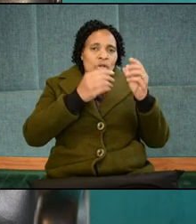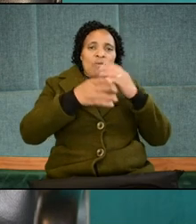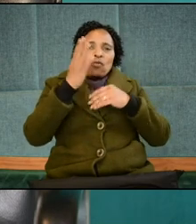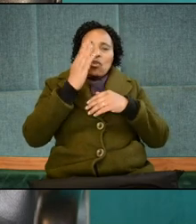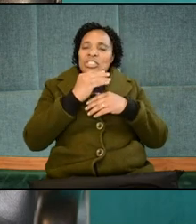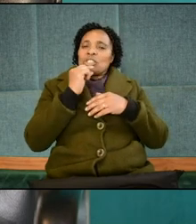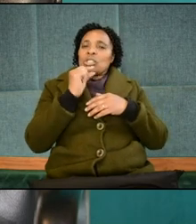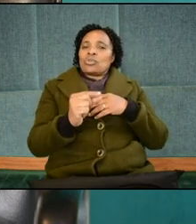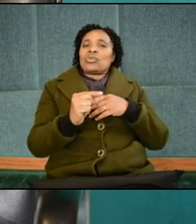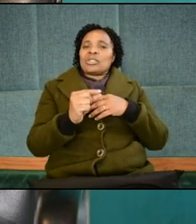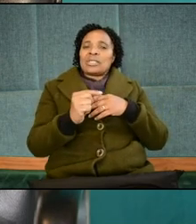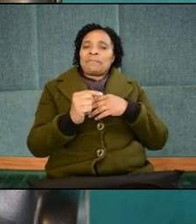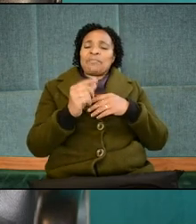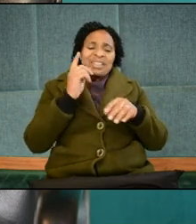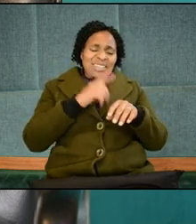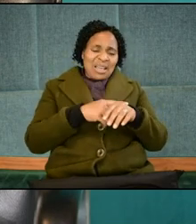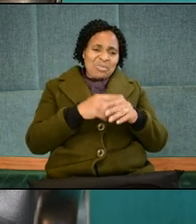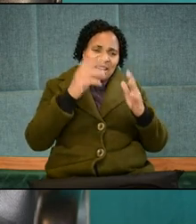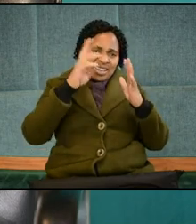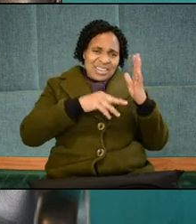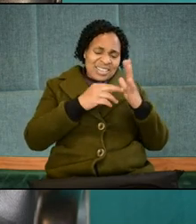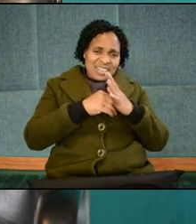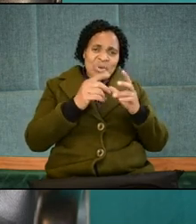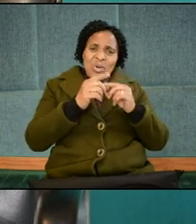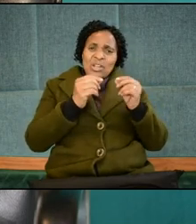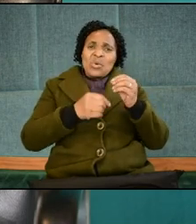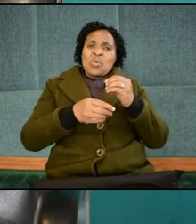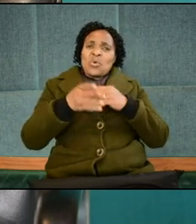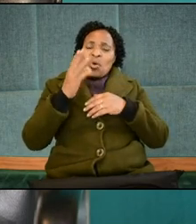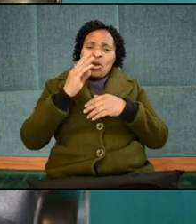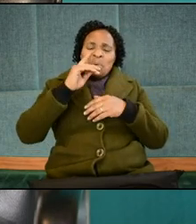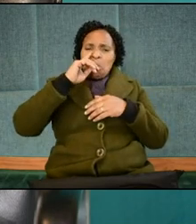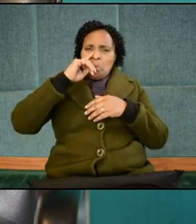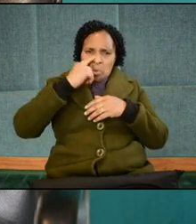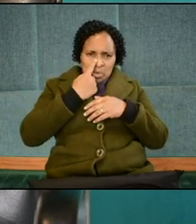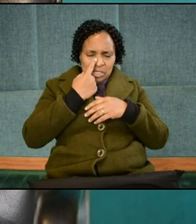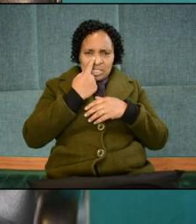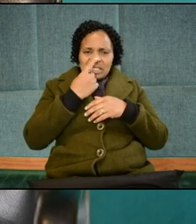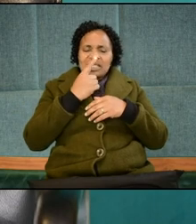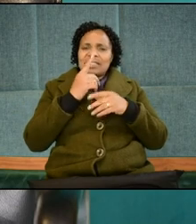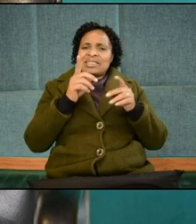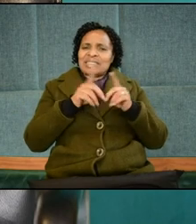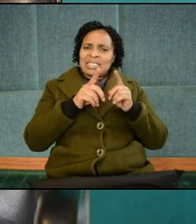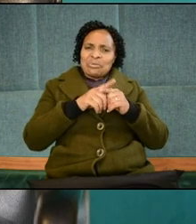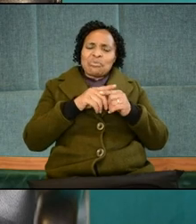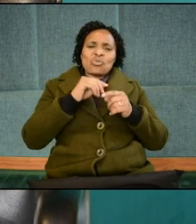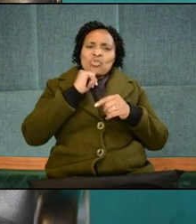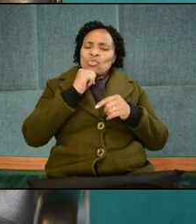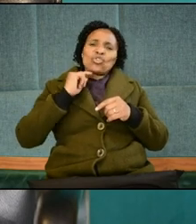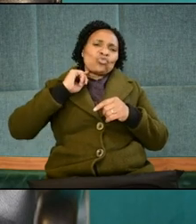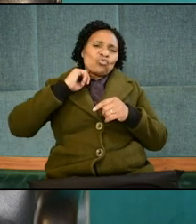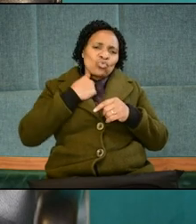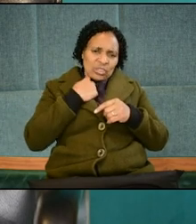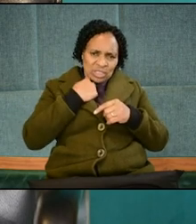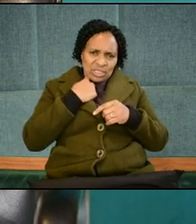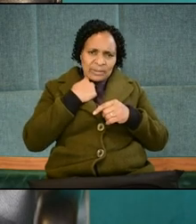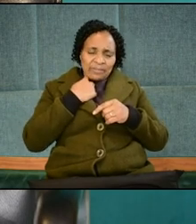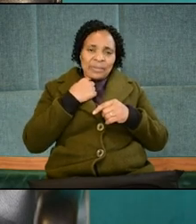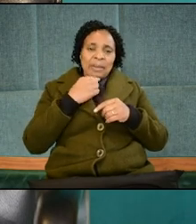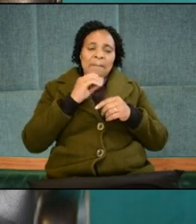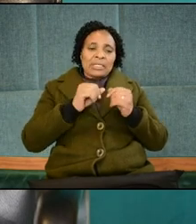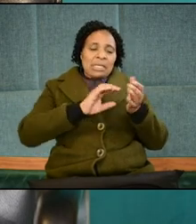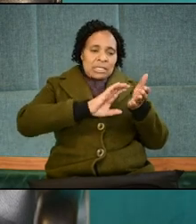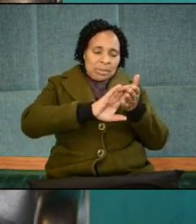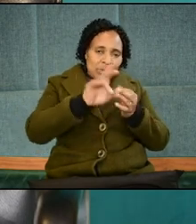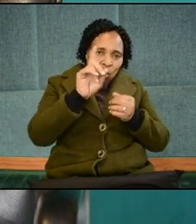dwindling. And even when I read the Word of God, it just started becoming so boring. It's not as addictive, because, you know, in Wattpad, it leaves you in one